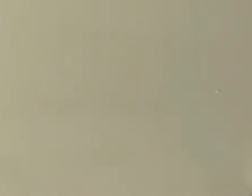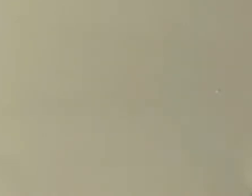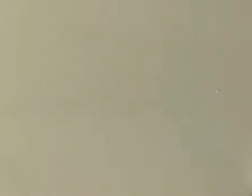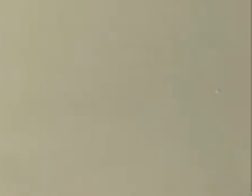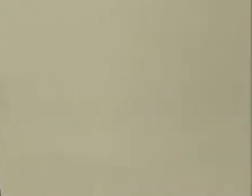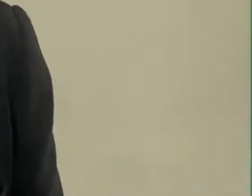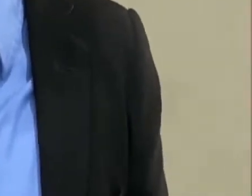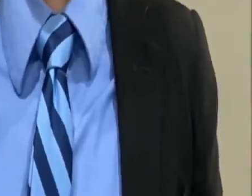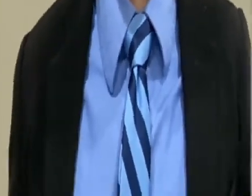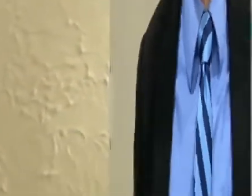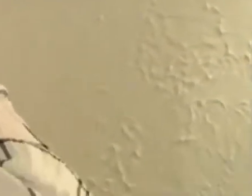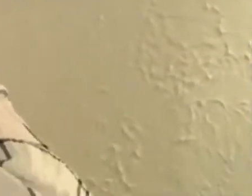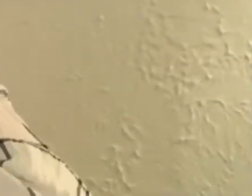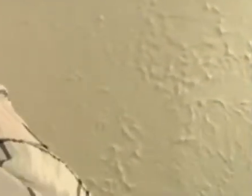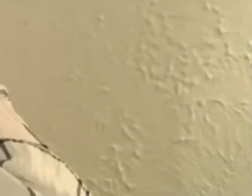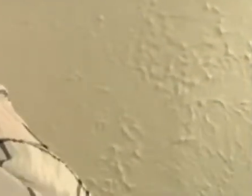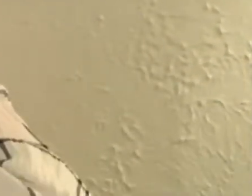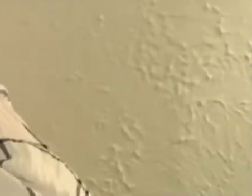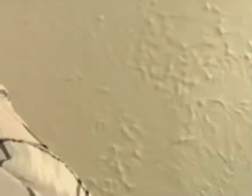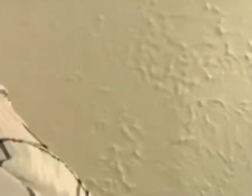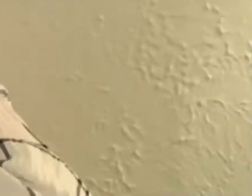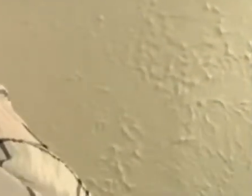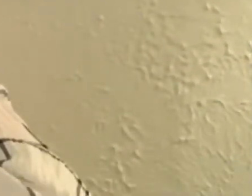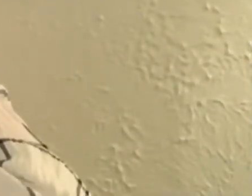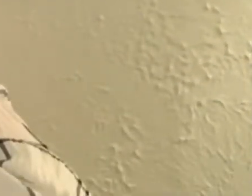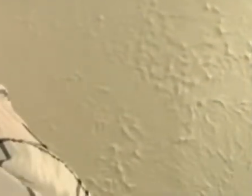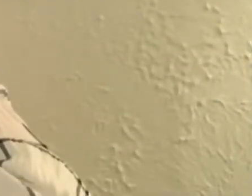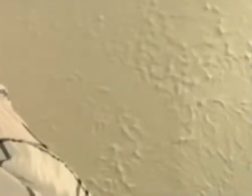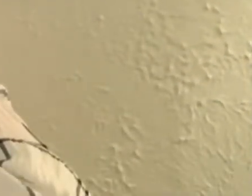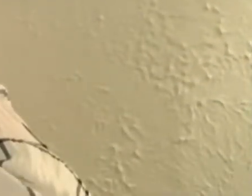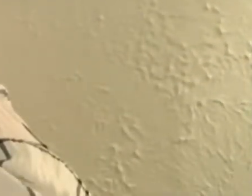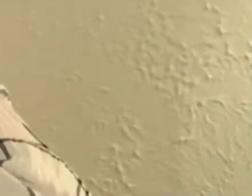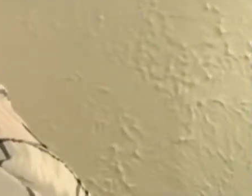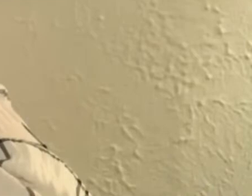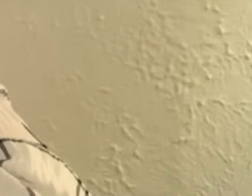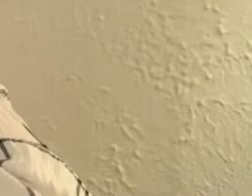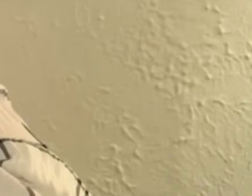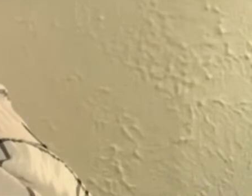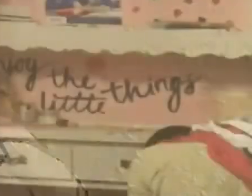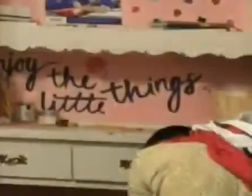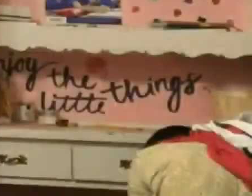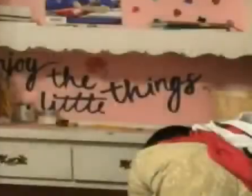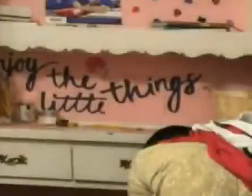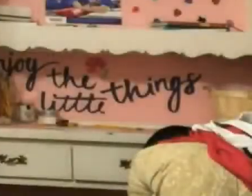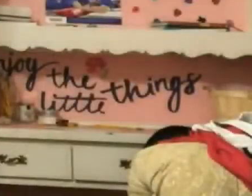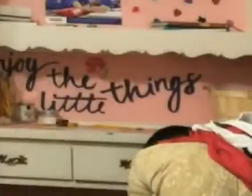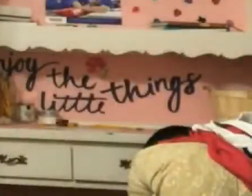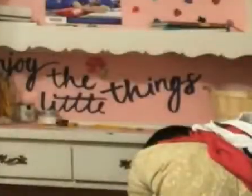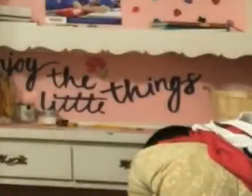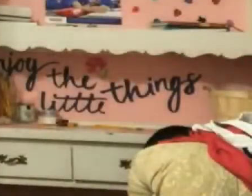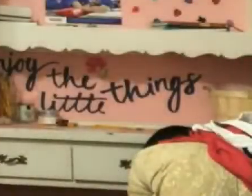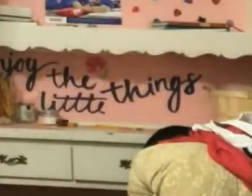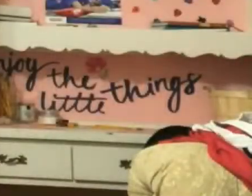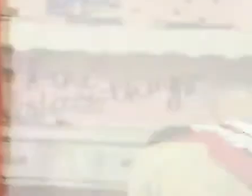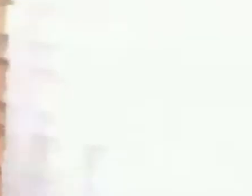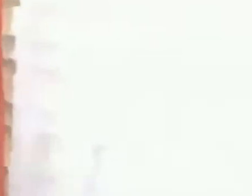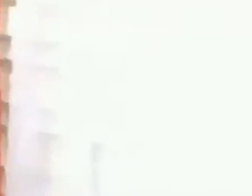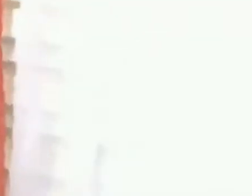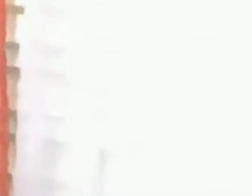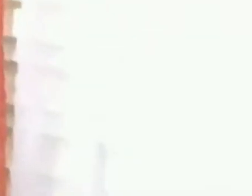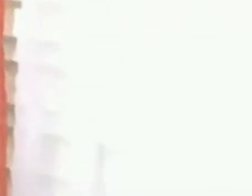low, sweet chariot, coming for to carry me home. Swing